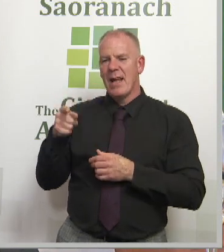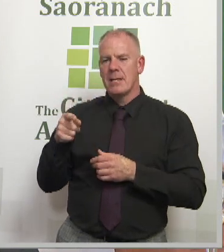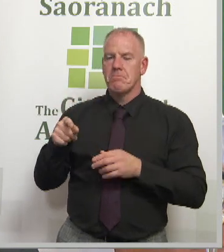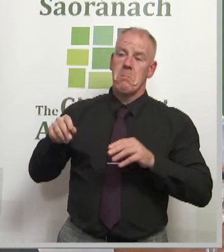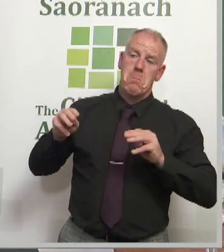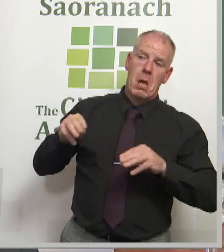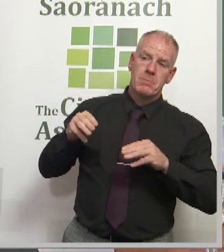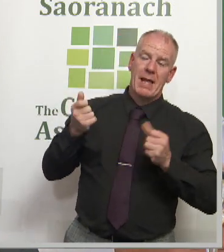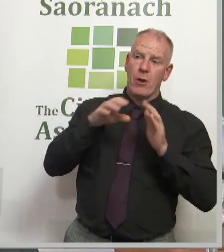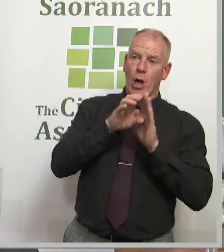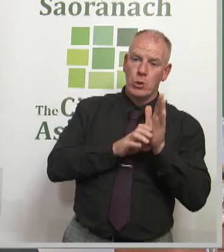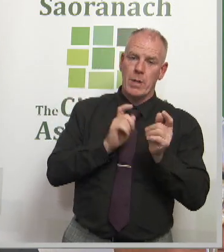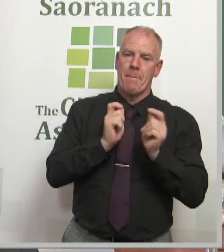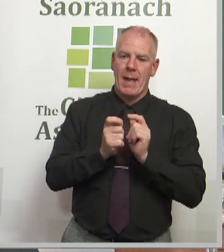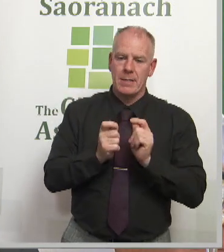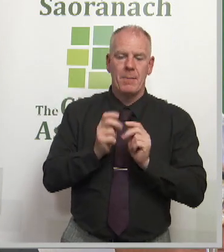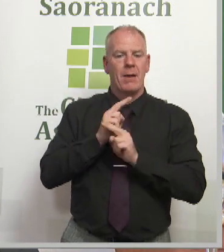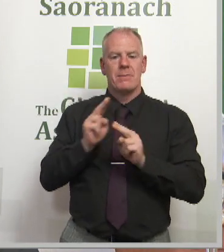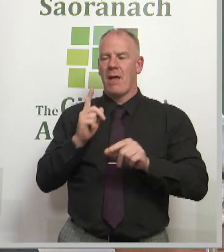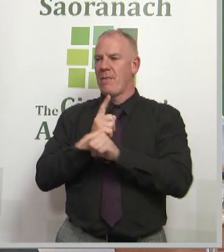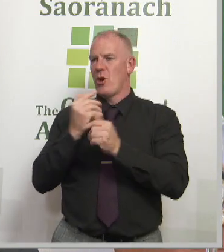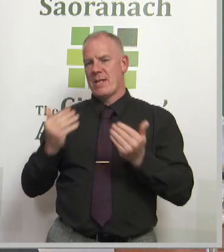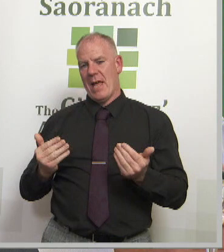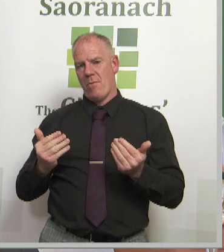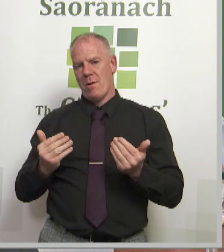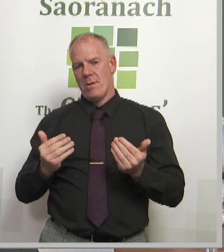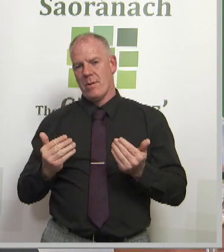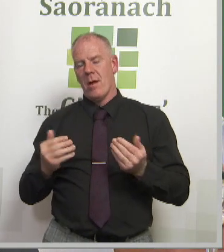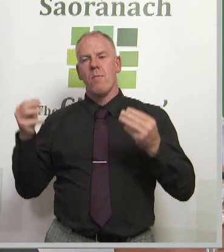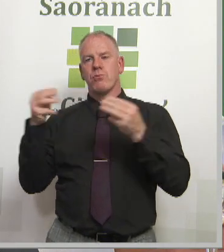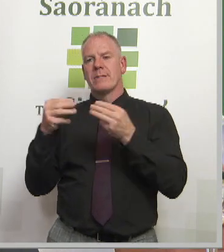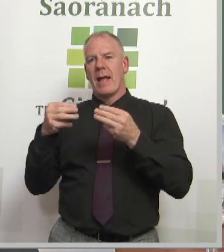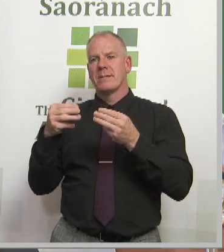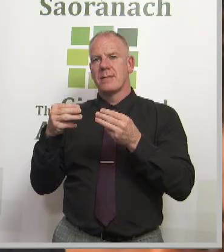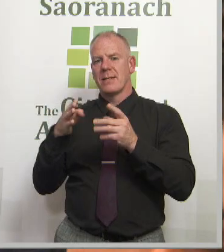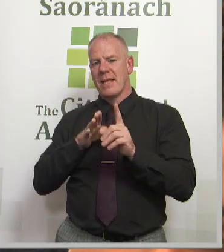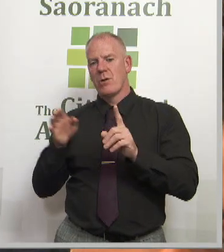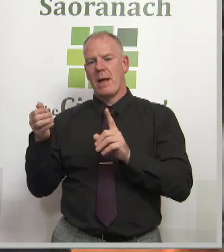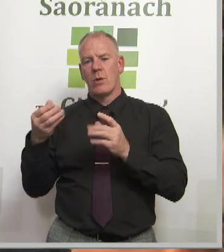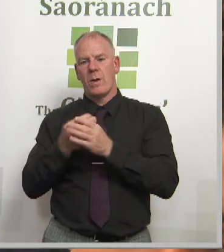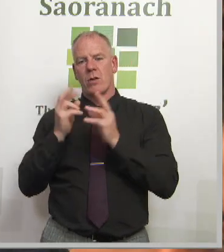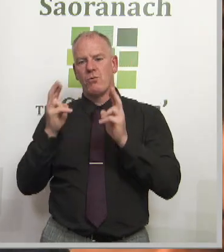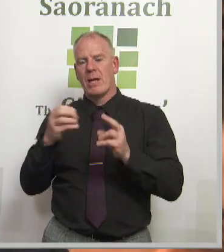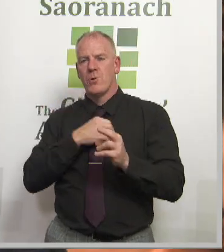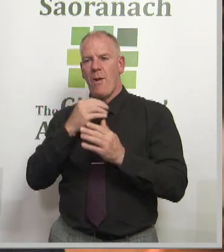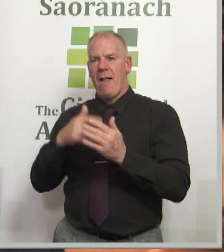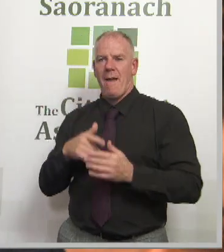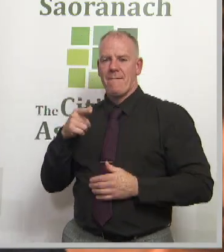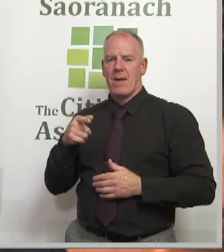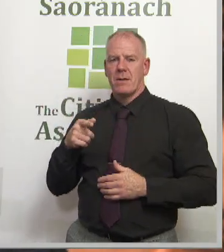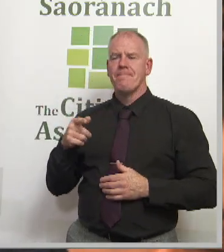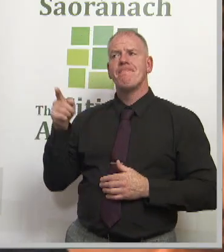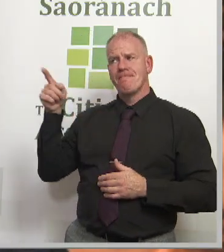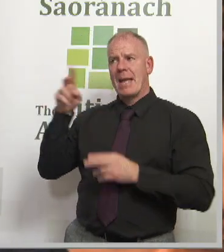possibility if the Constitution were amended, but it's not there currently. It's protected indirectly through a right to life. They are developing